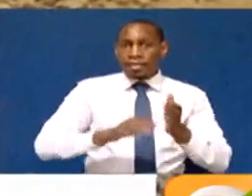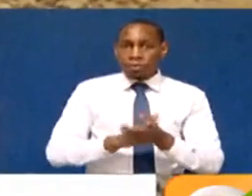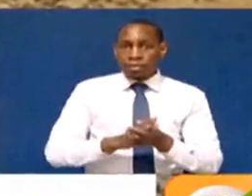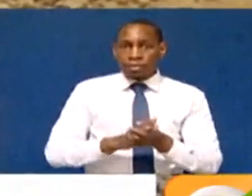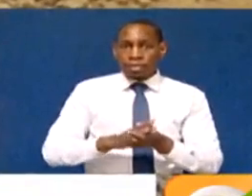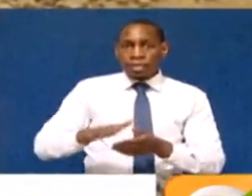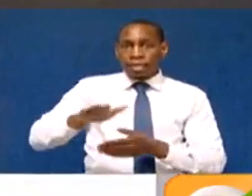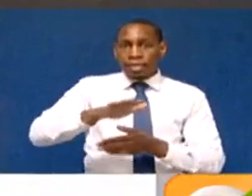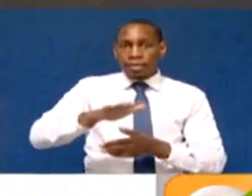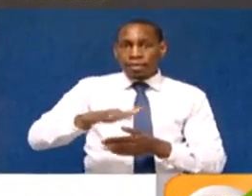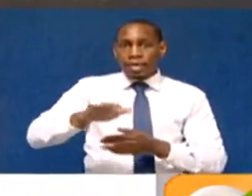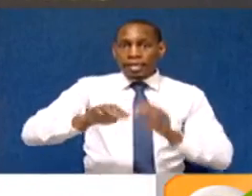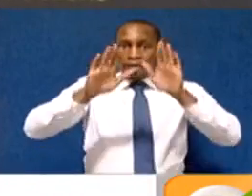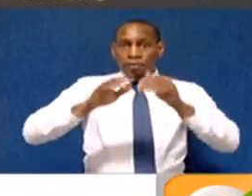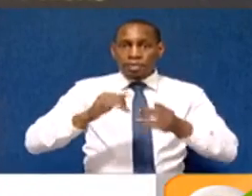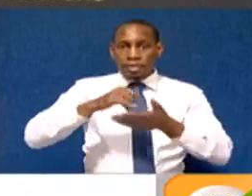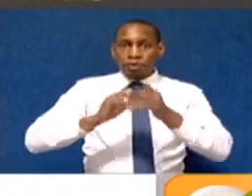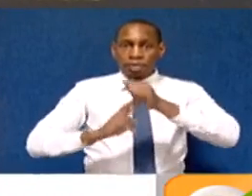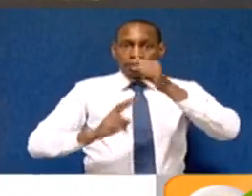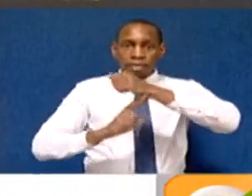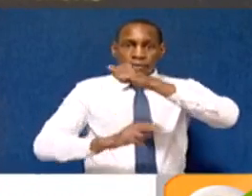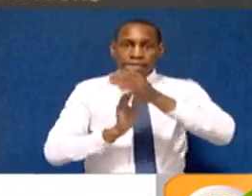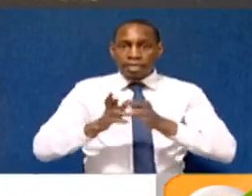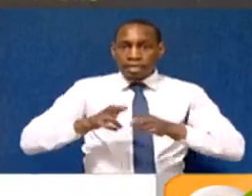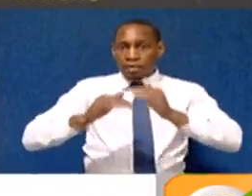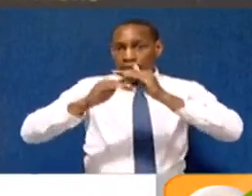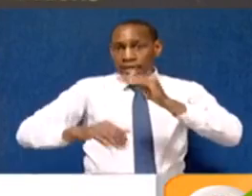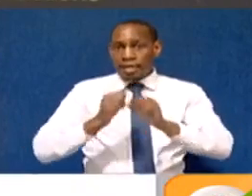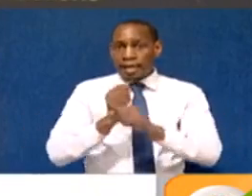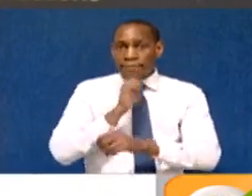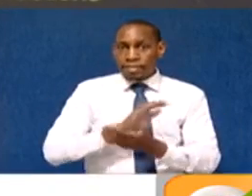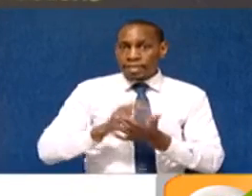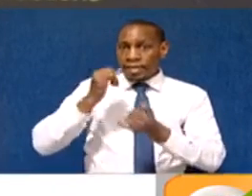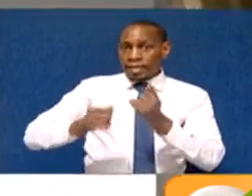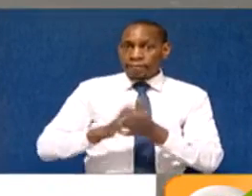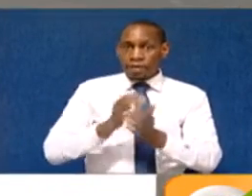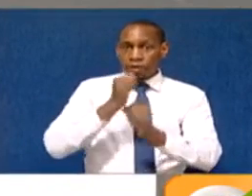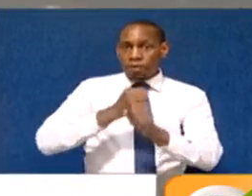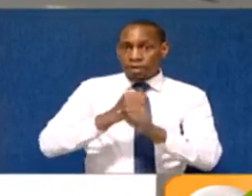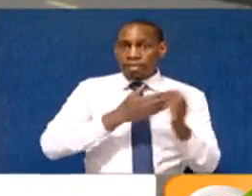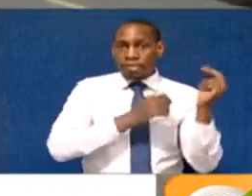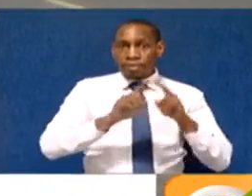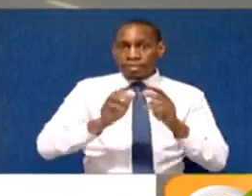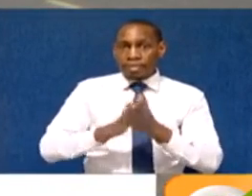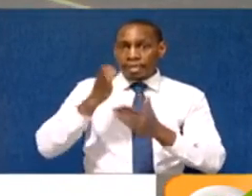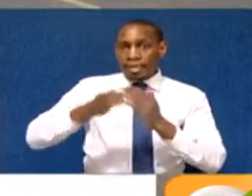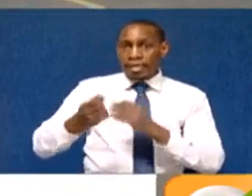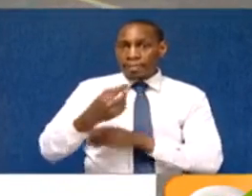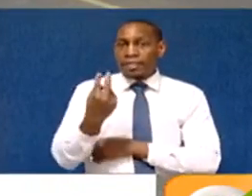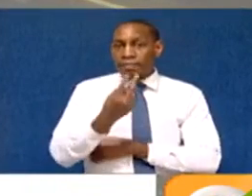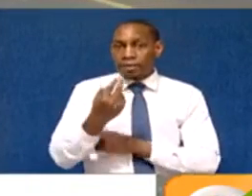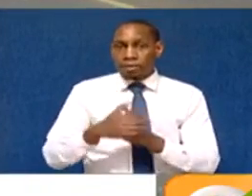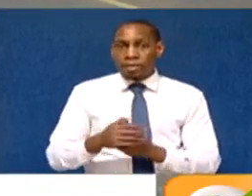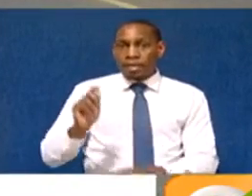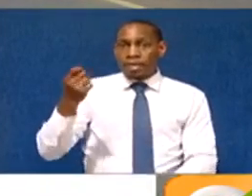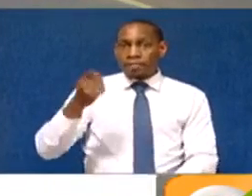major sections, including the bridge and underpass at Ahero, had been done, with final fitting work set to begin by the end of February.